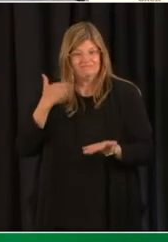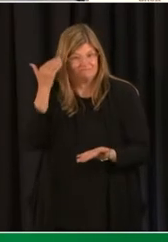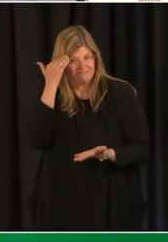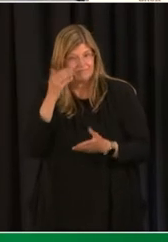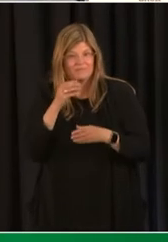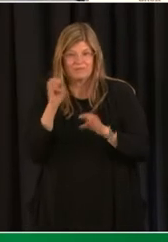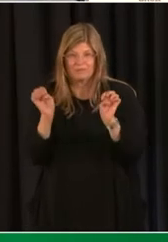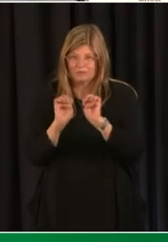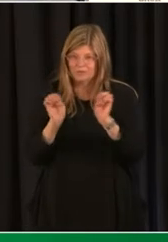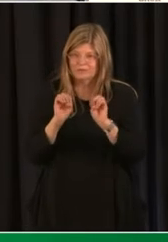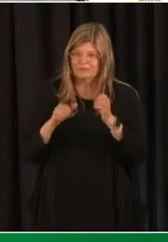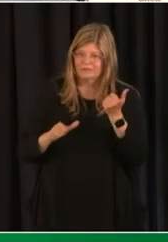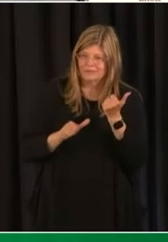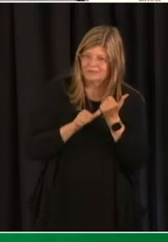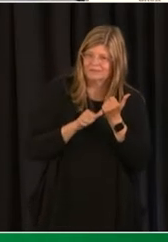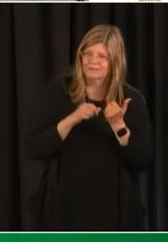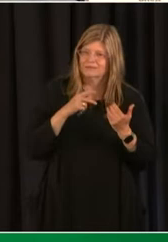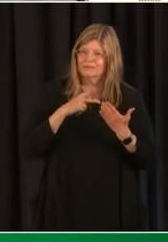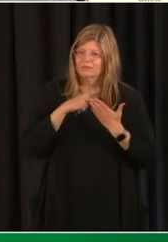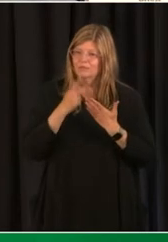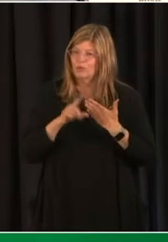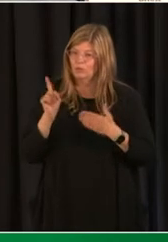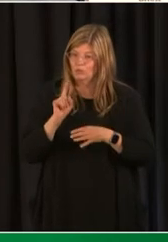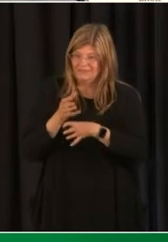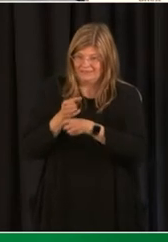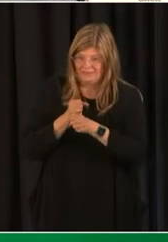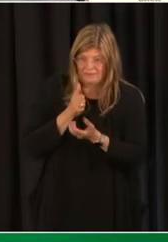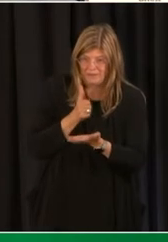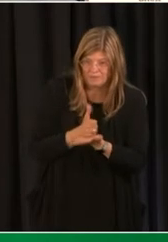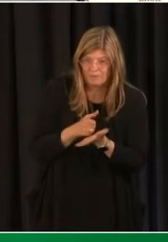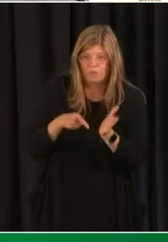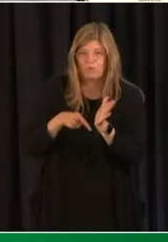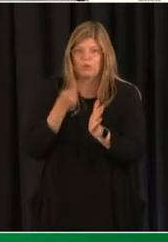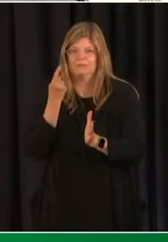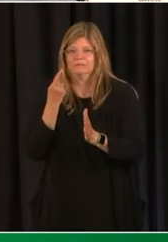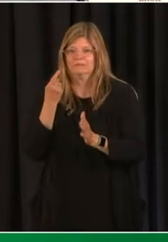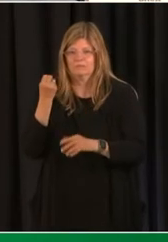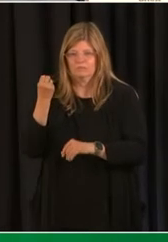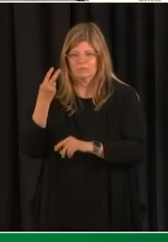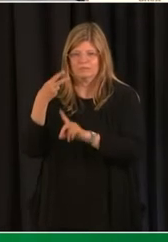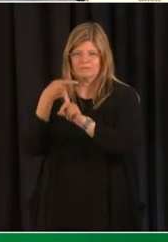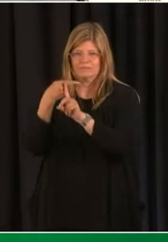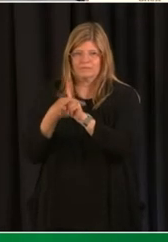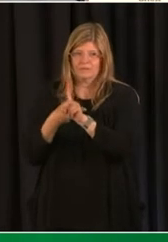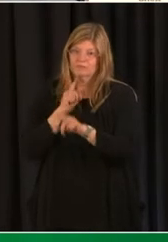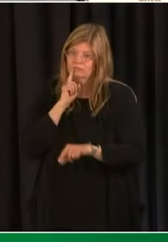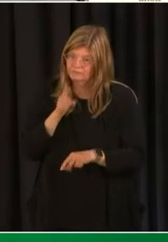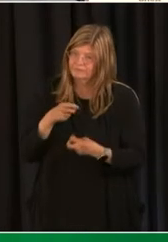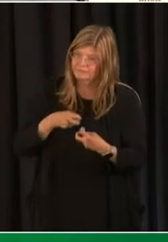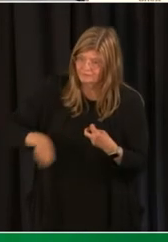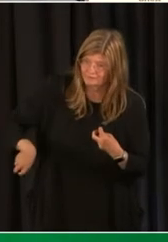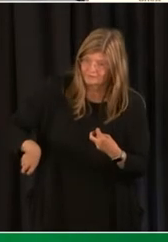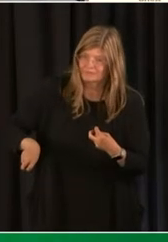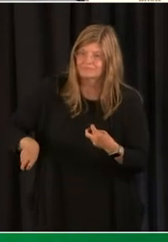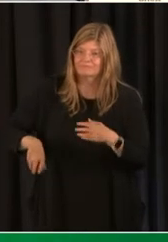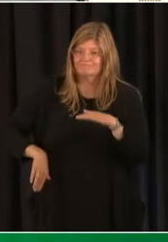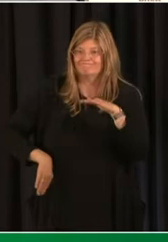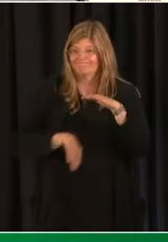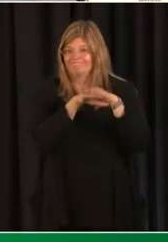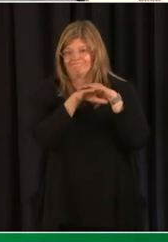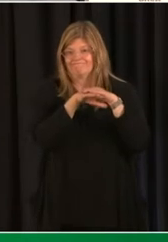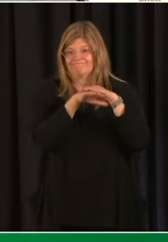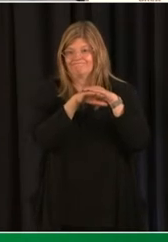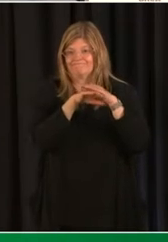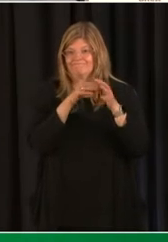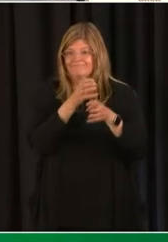assistance program, where people could only get help once in a 12-month period, and there was a much lower cap on assistance that someone